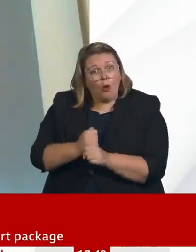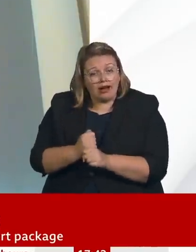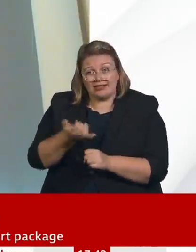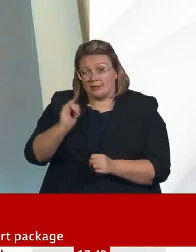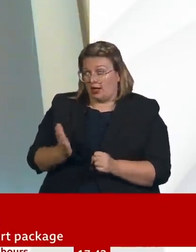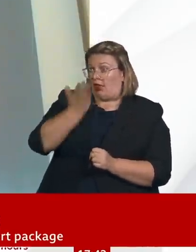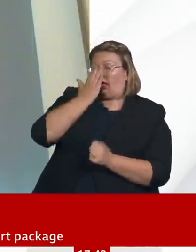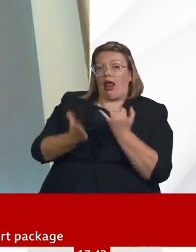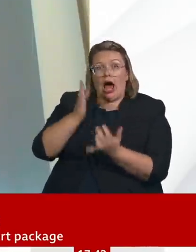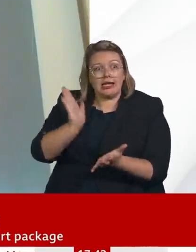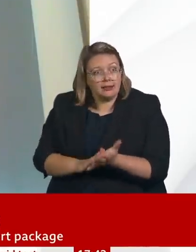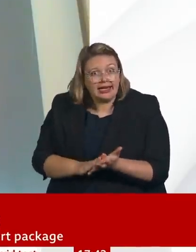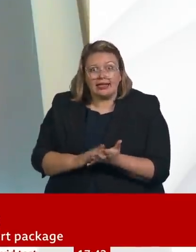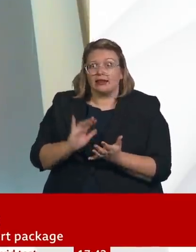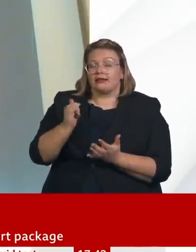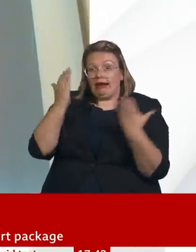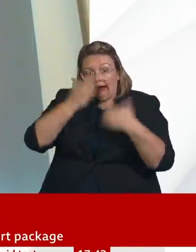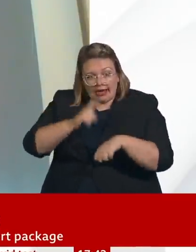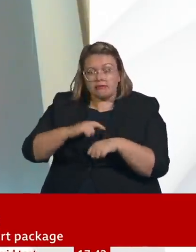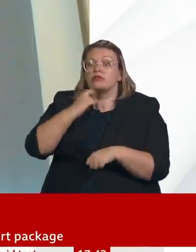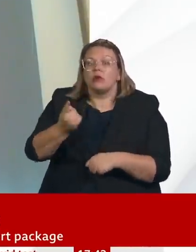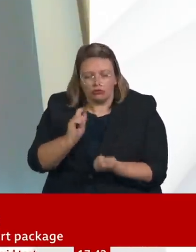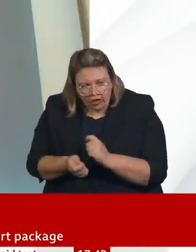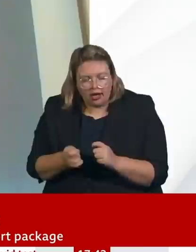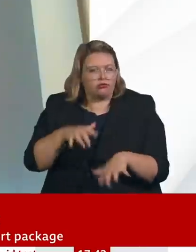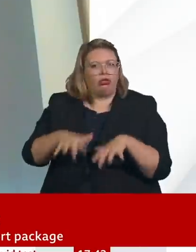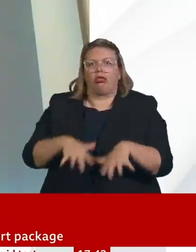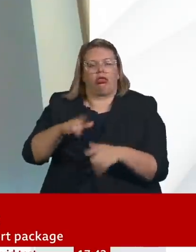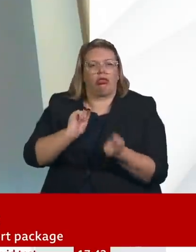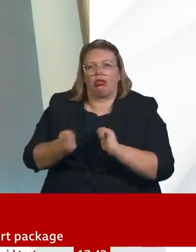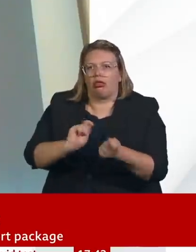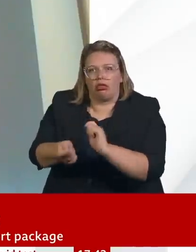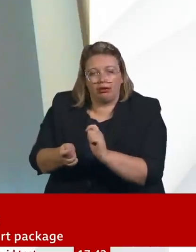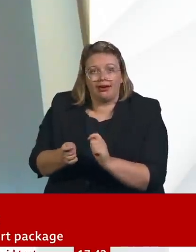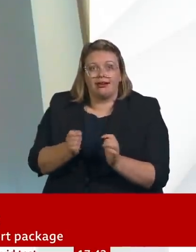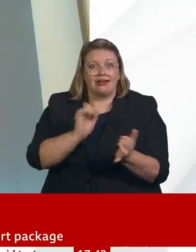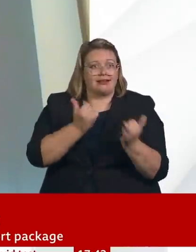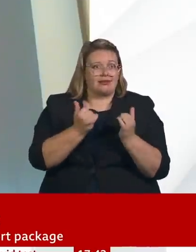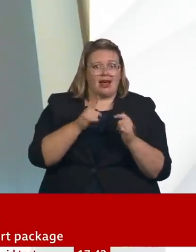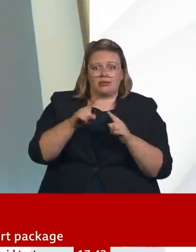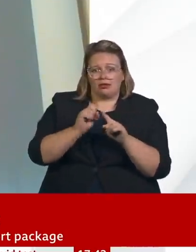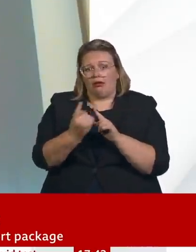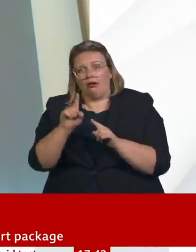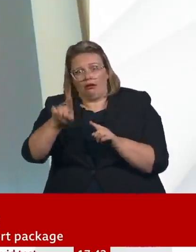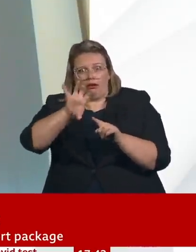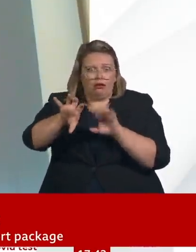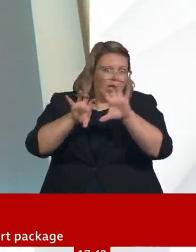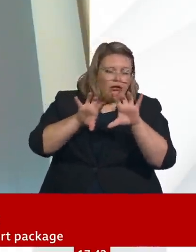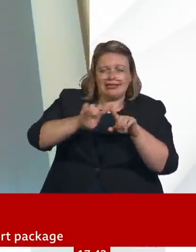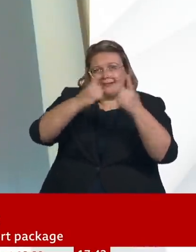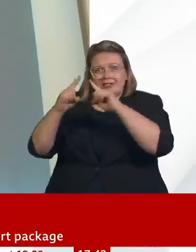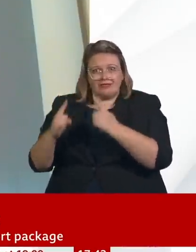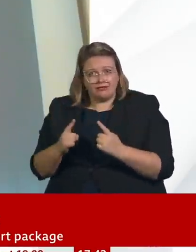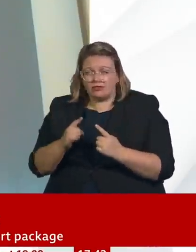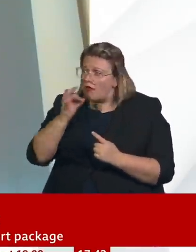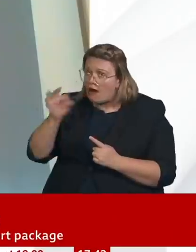sometimes emerging late at night on social media. At one point, Bolton was under 4 different sets of restrictions in the space of a few days. Have you visited the region